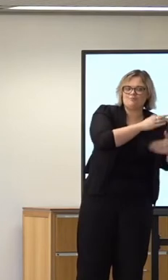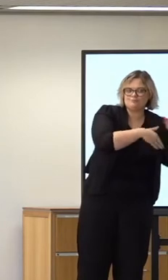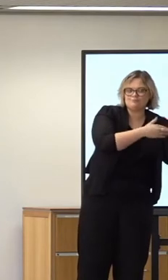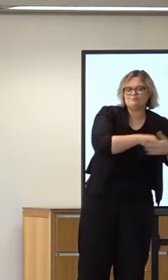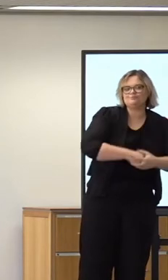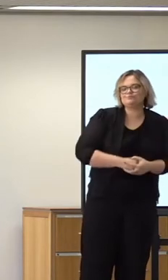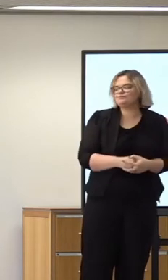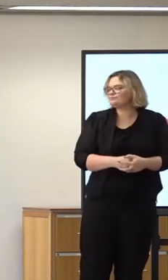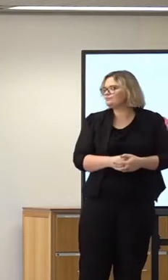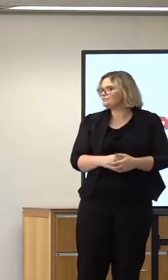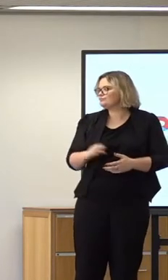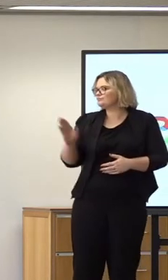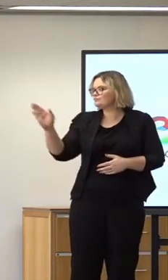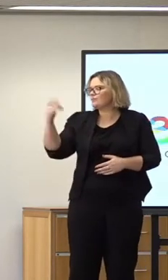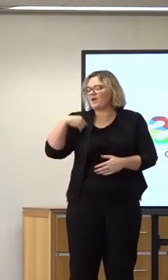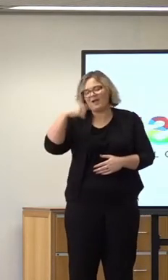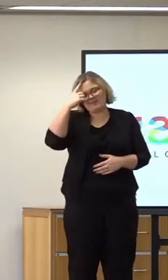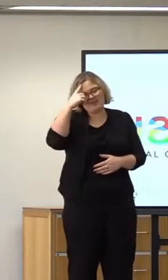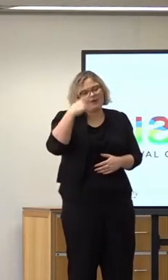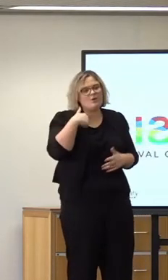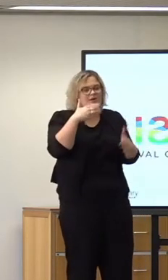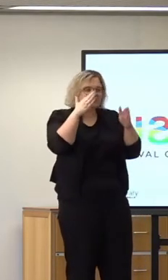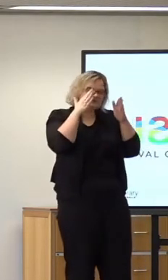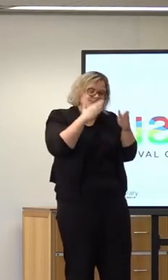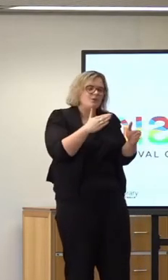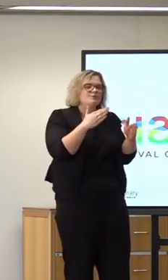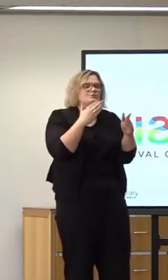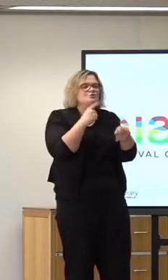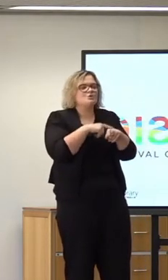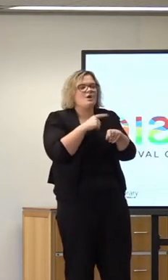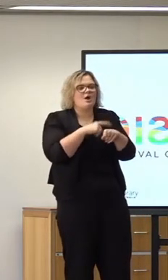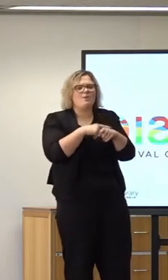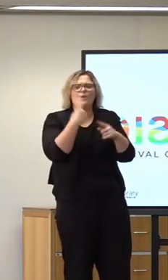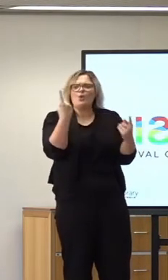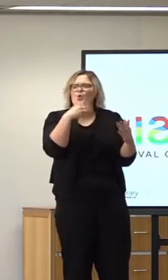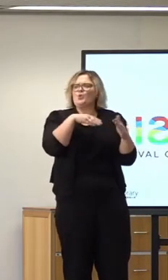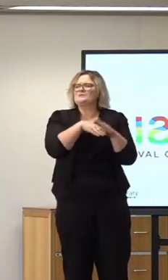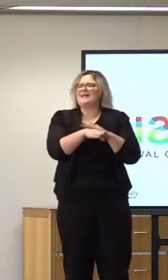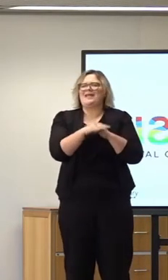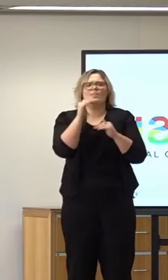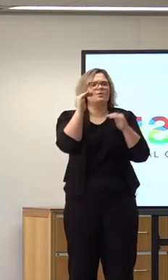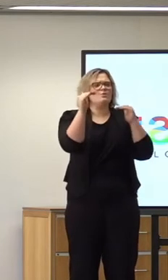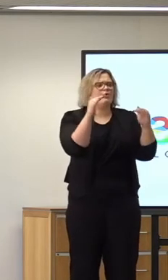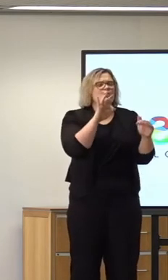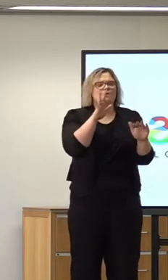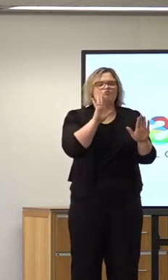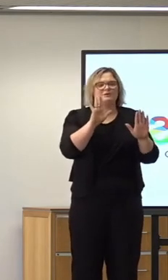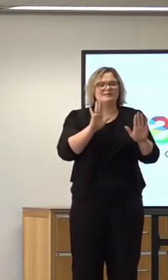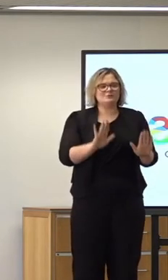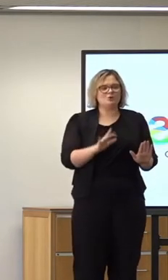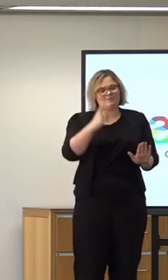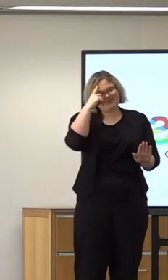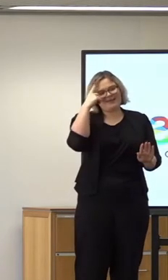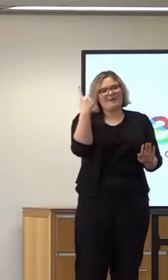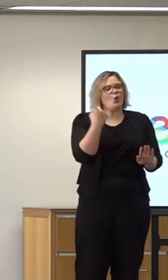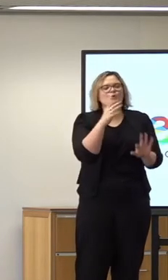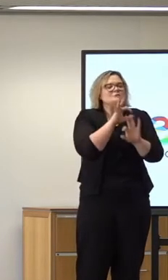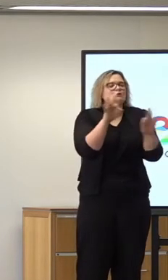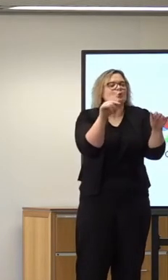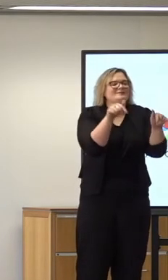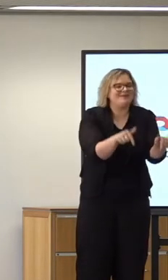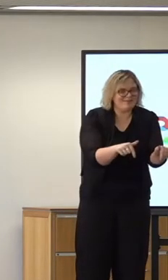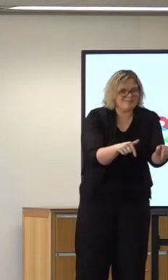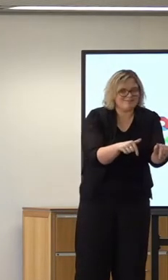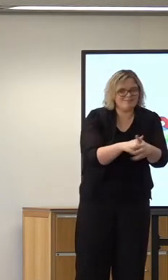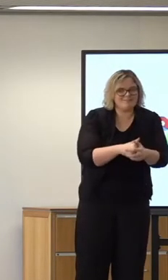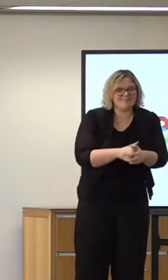yeah. I think we spend so much time focusing on who is in the room, and it's, we don't pause and sort of take stock of who isn't in the room and ask those questions